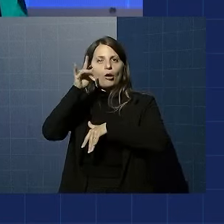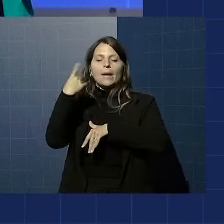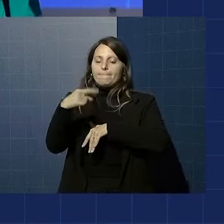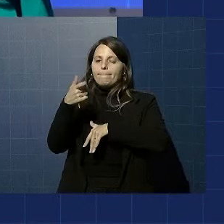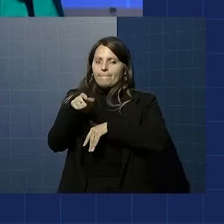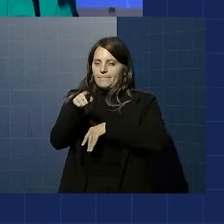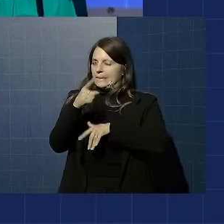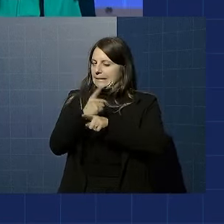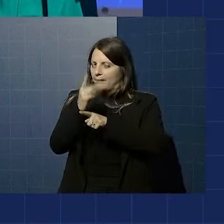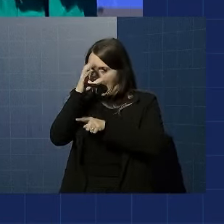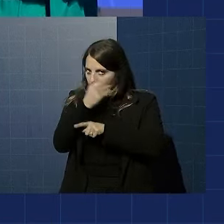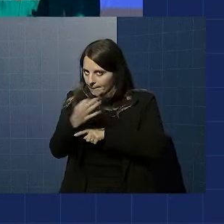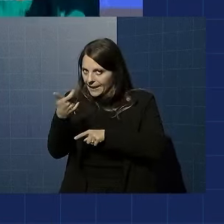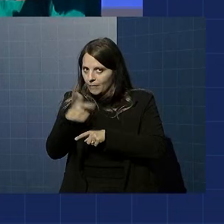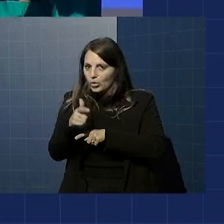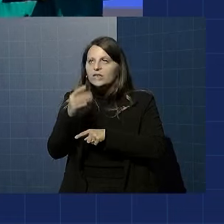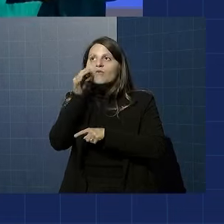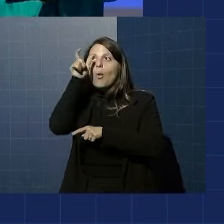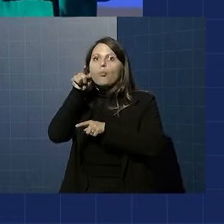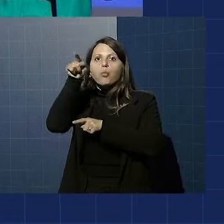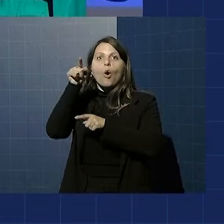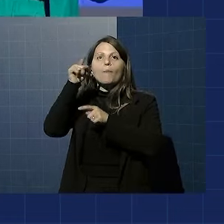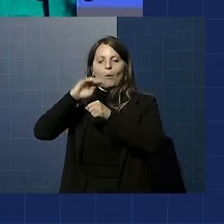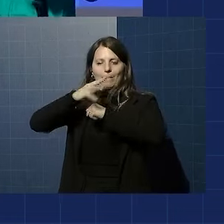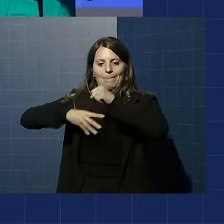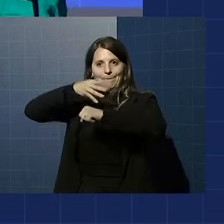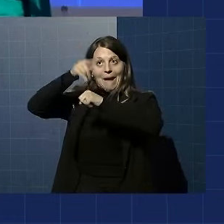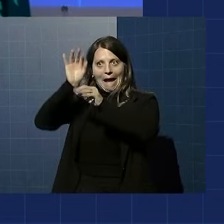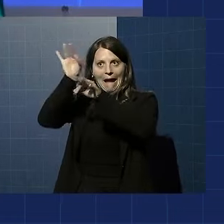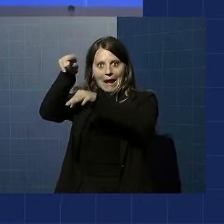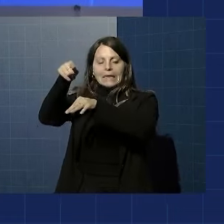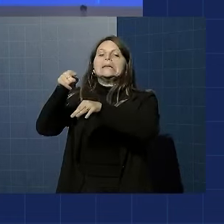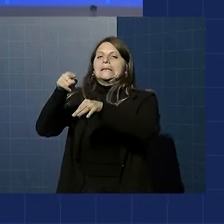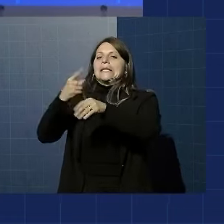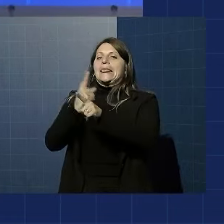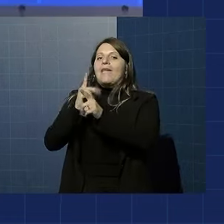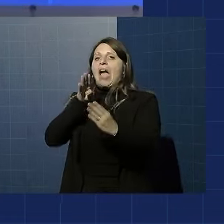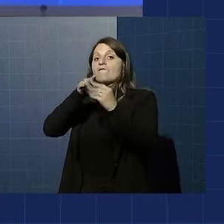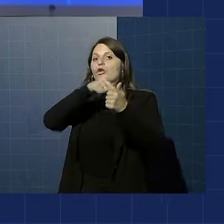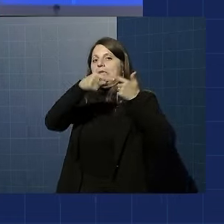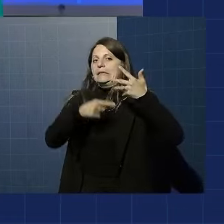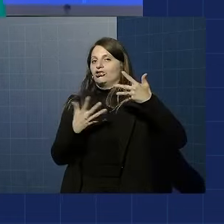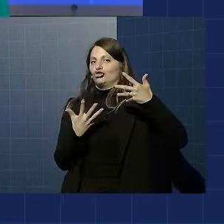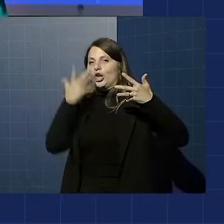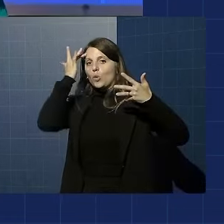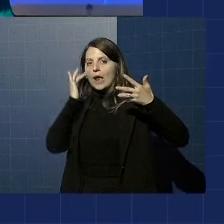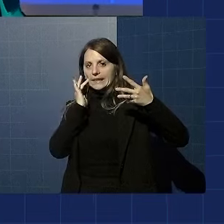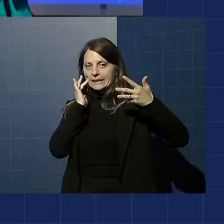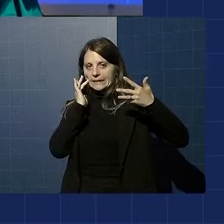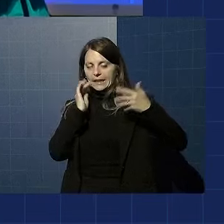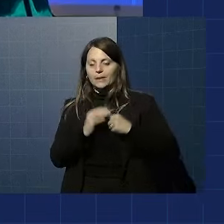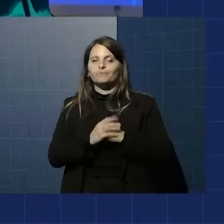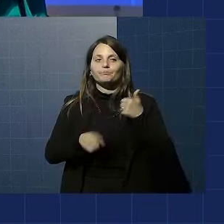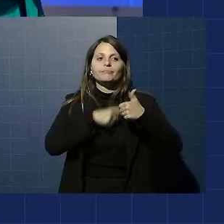Let's start with the one that we actually know most about. This is the one we have studied for a very long time on the